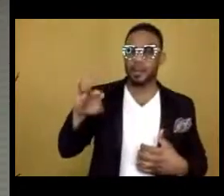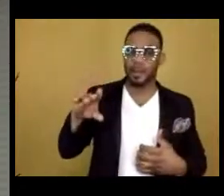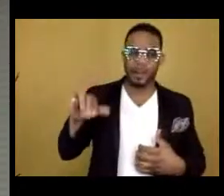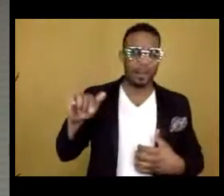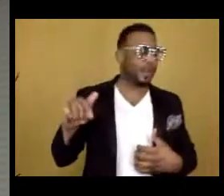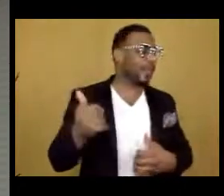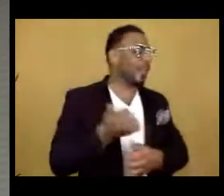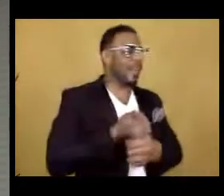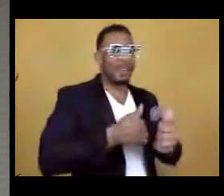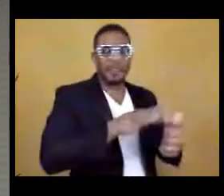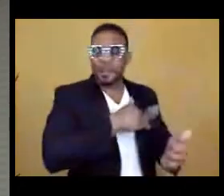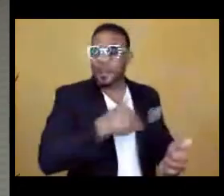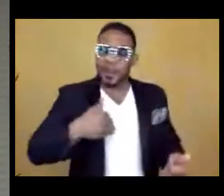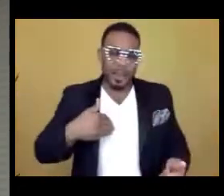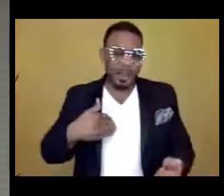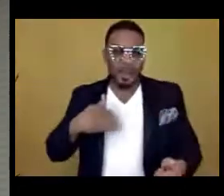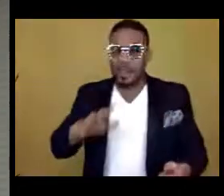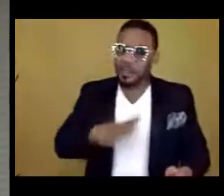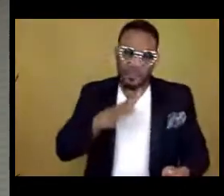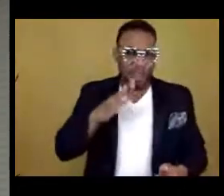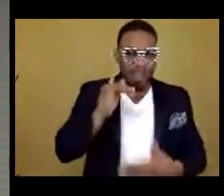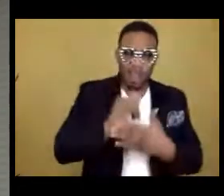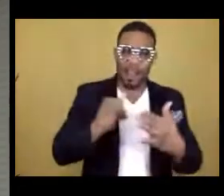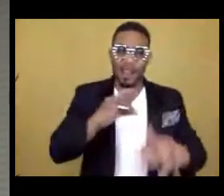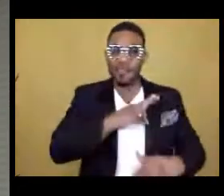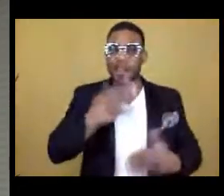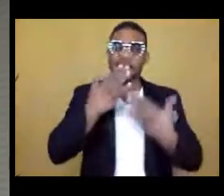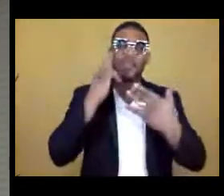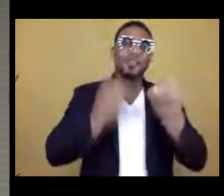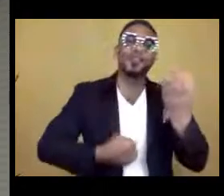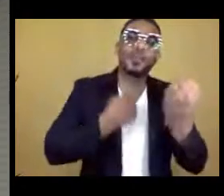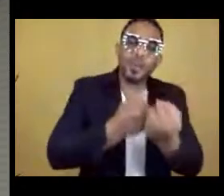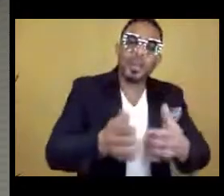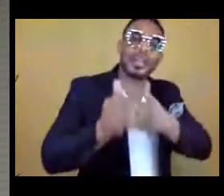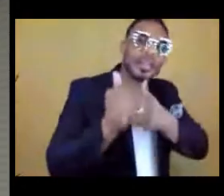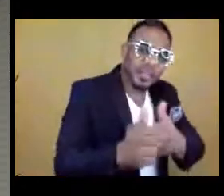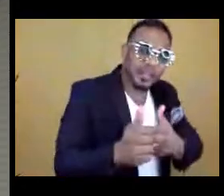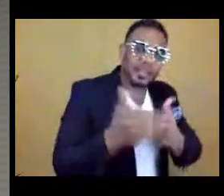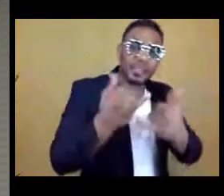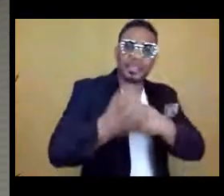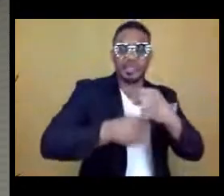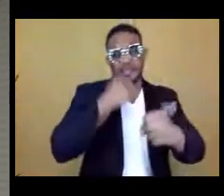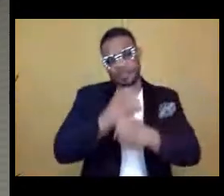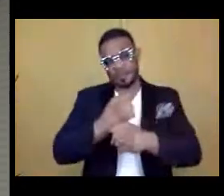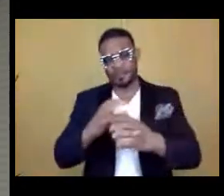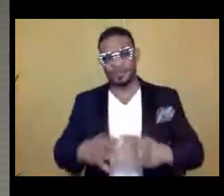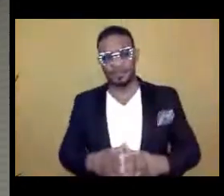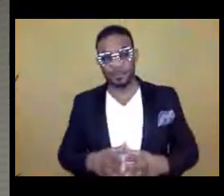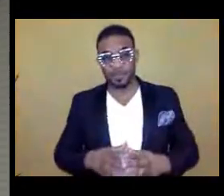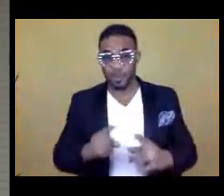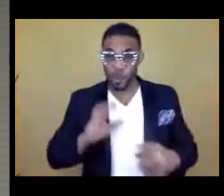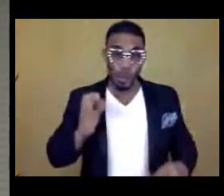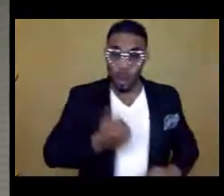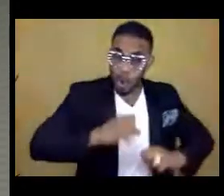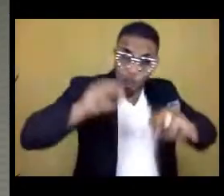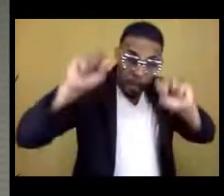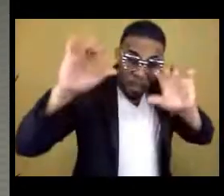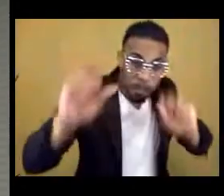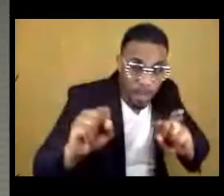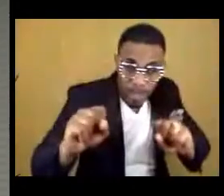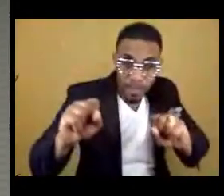every member of the Fine Arts faculty, thank you for your support and leadership this year. To our